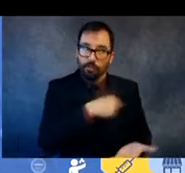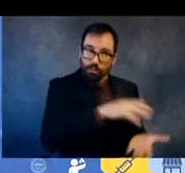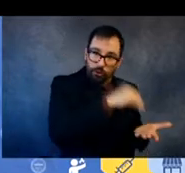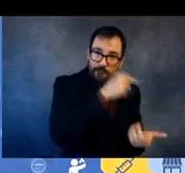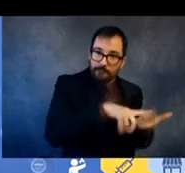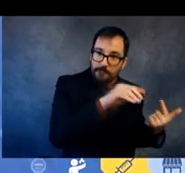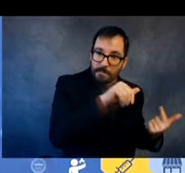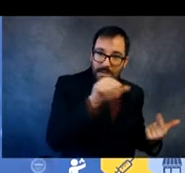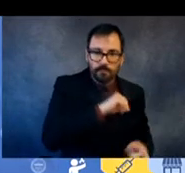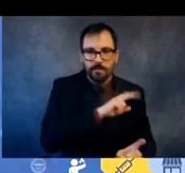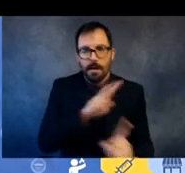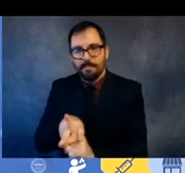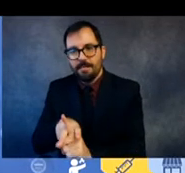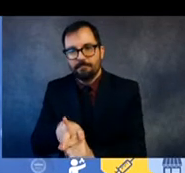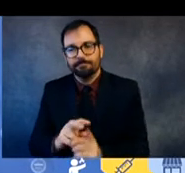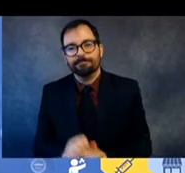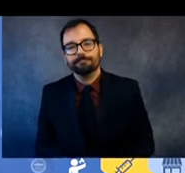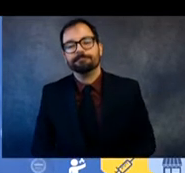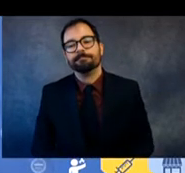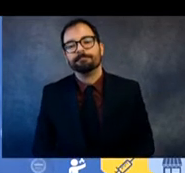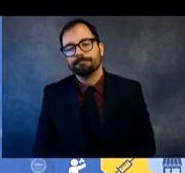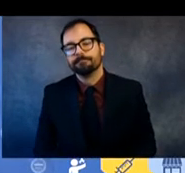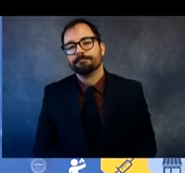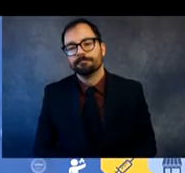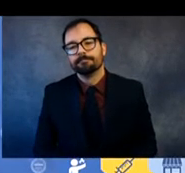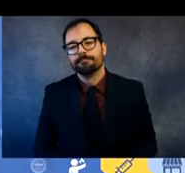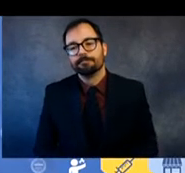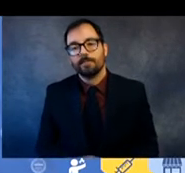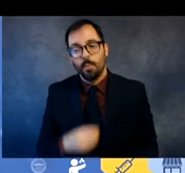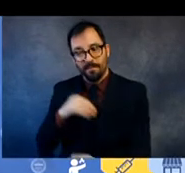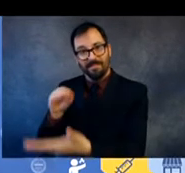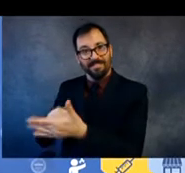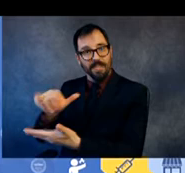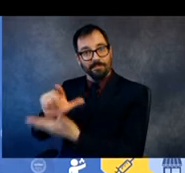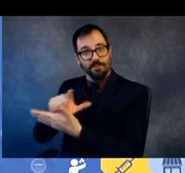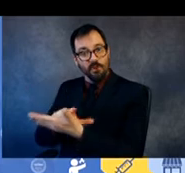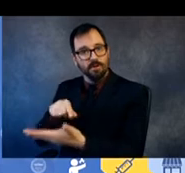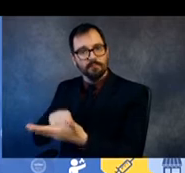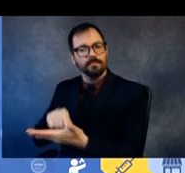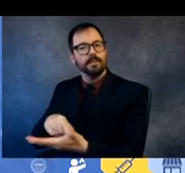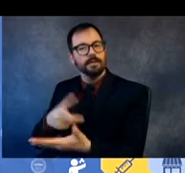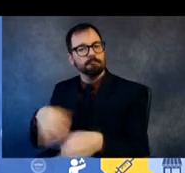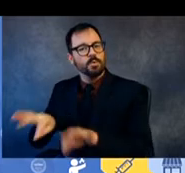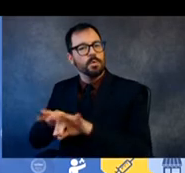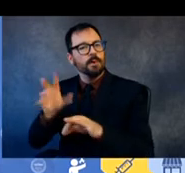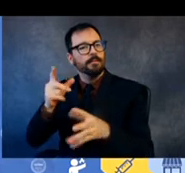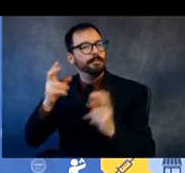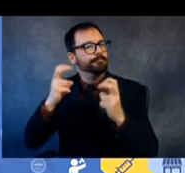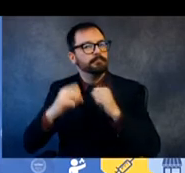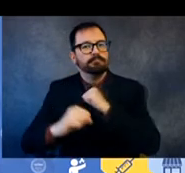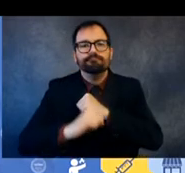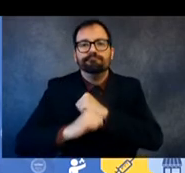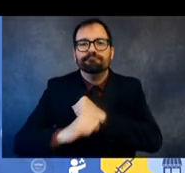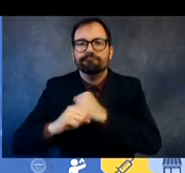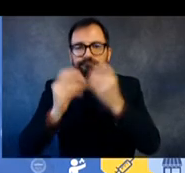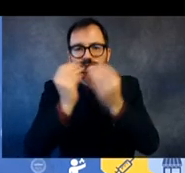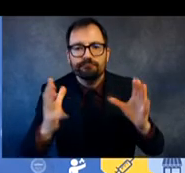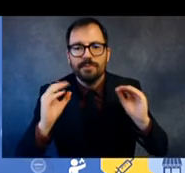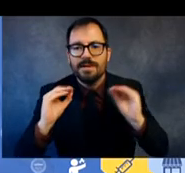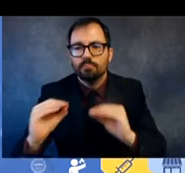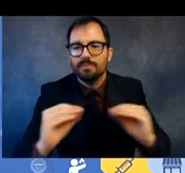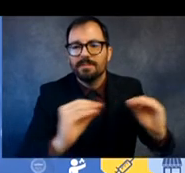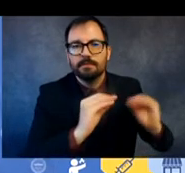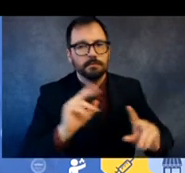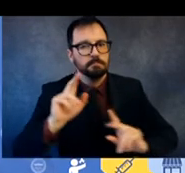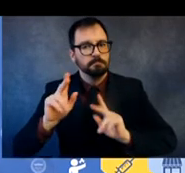put a messaging piece in the bill that actually tries to build confidence, sort of the public relations aspect of this,